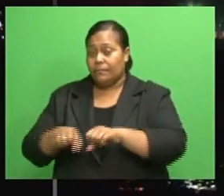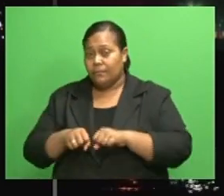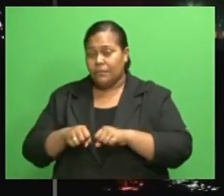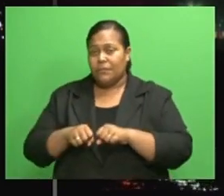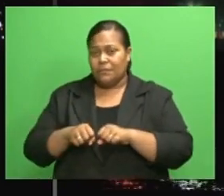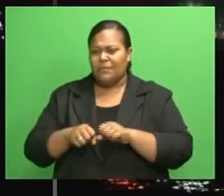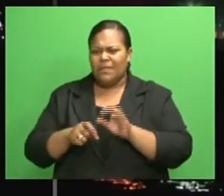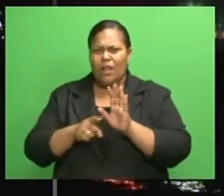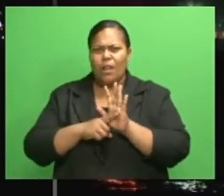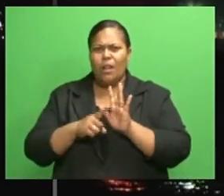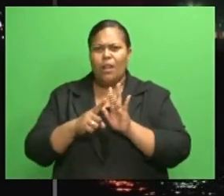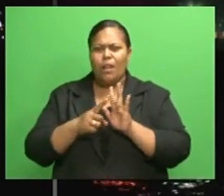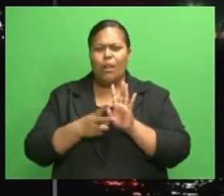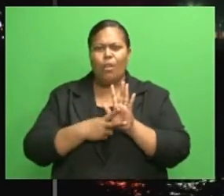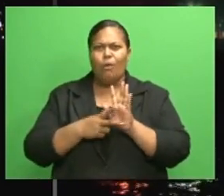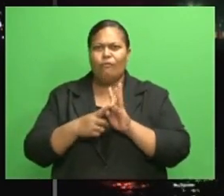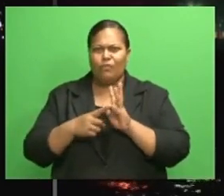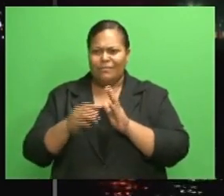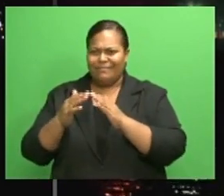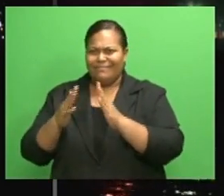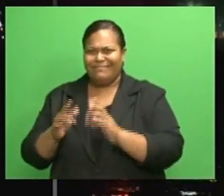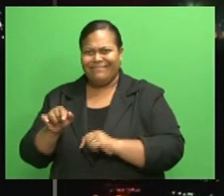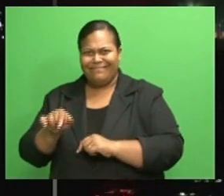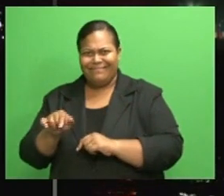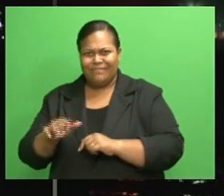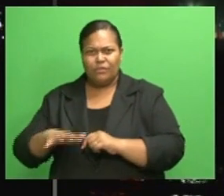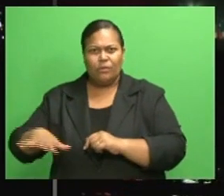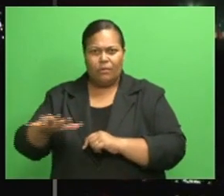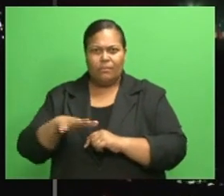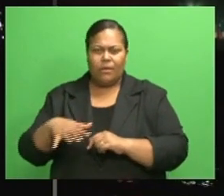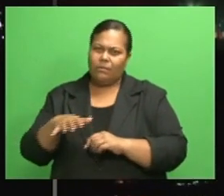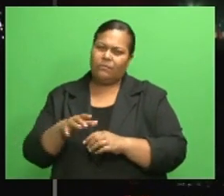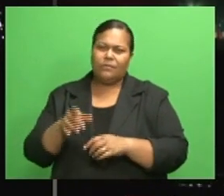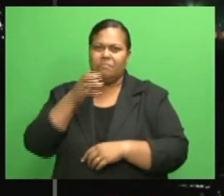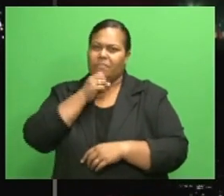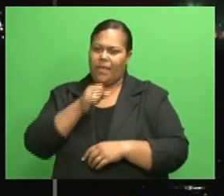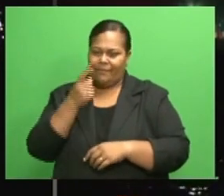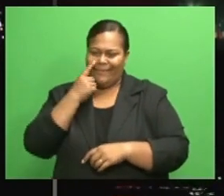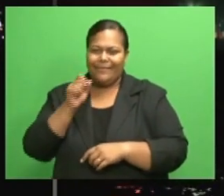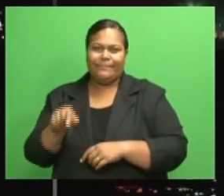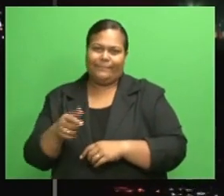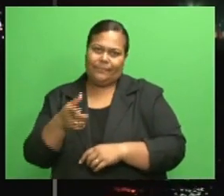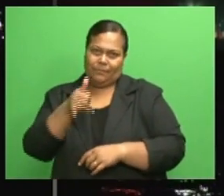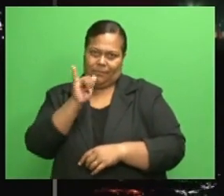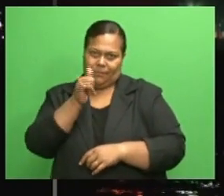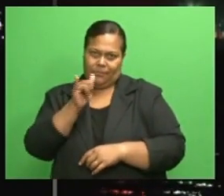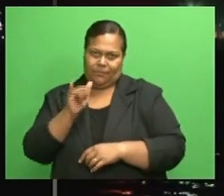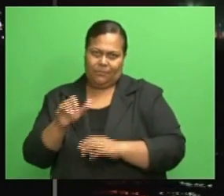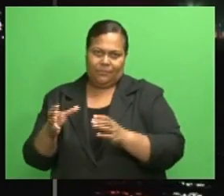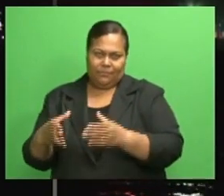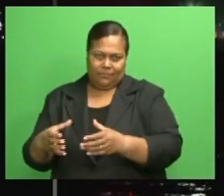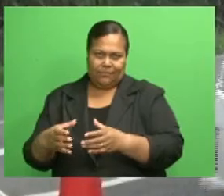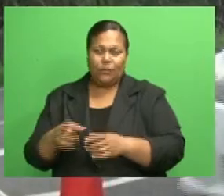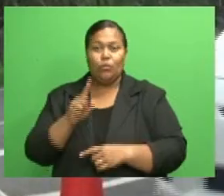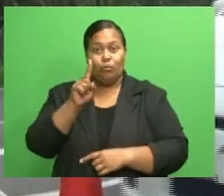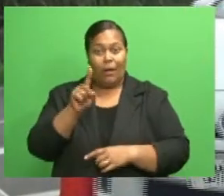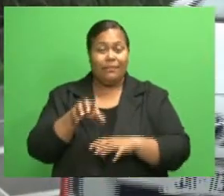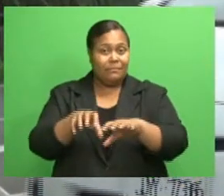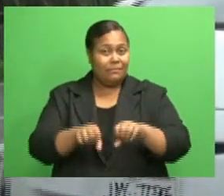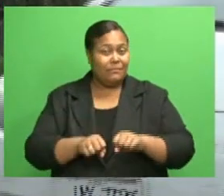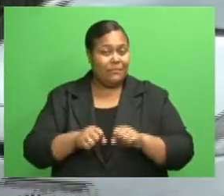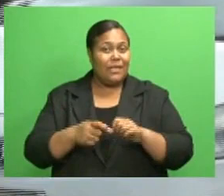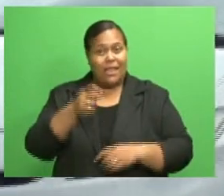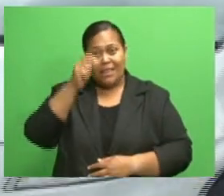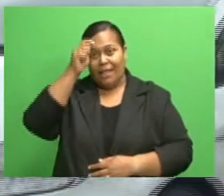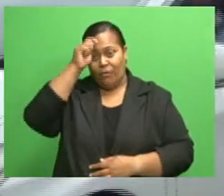Hart compound in Lautoka, where men were found drinking in public. There was one arrest in Tavua. The Eastern Division's